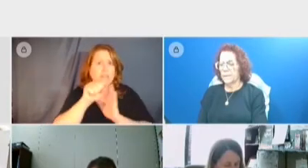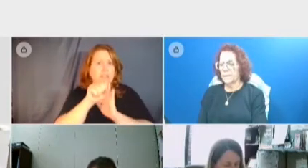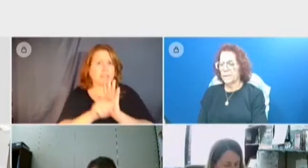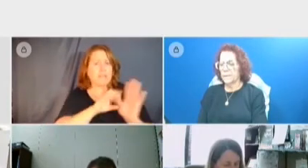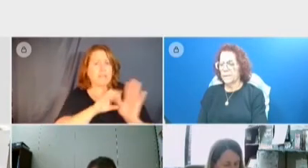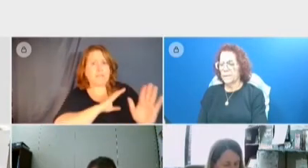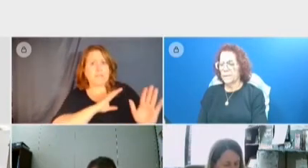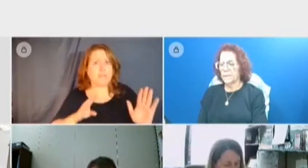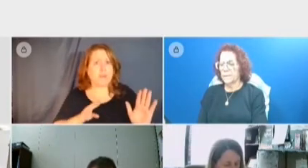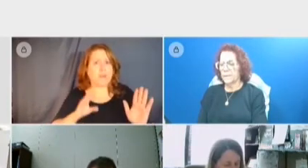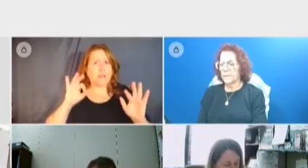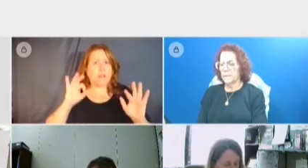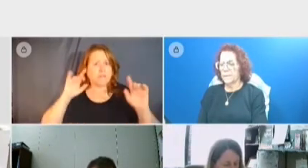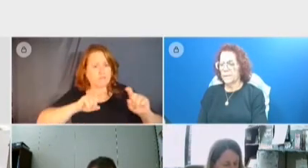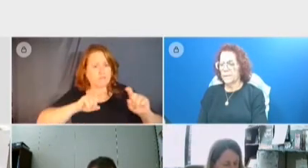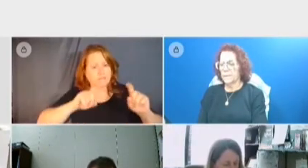involvement.